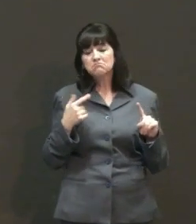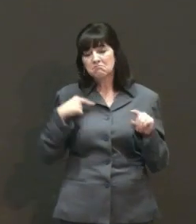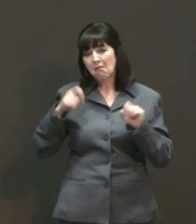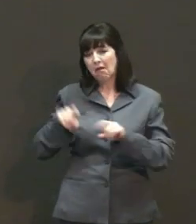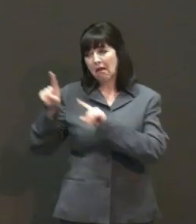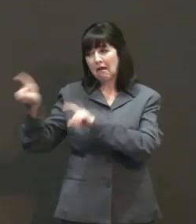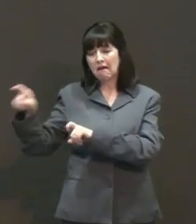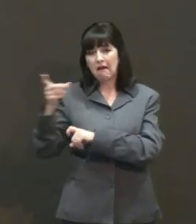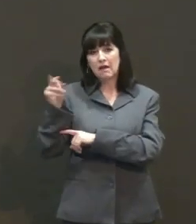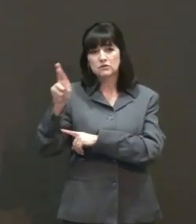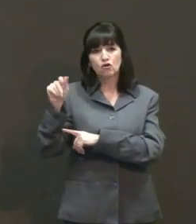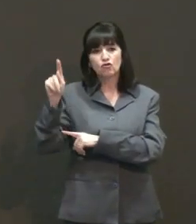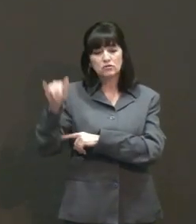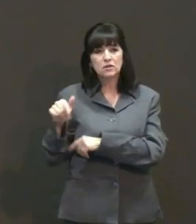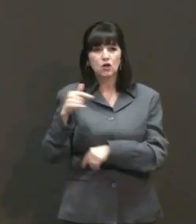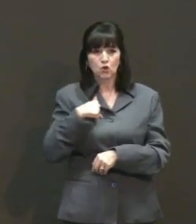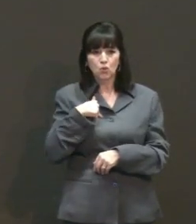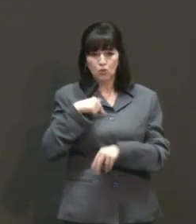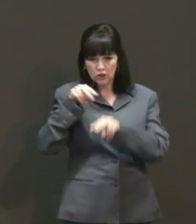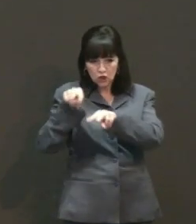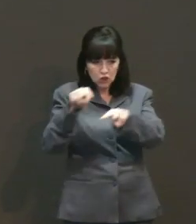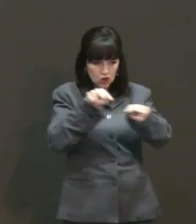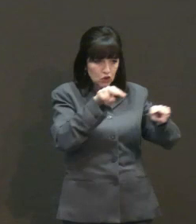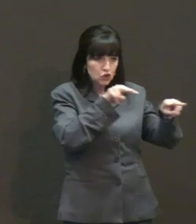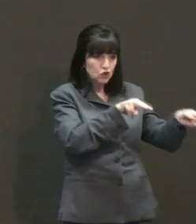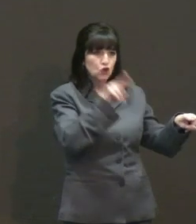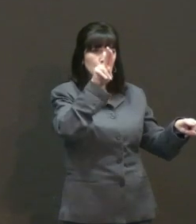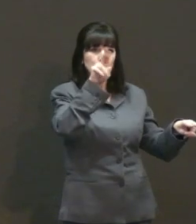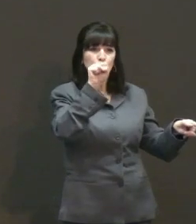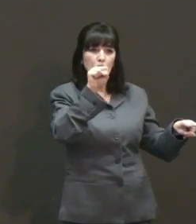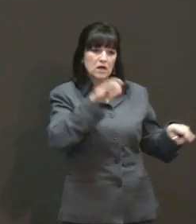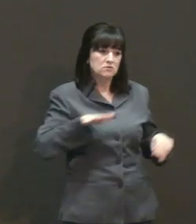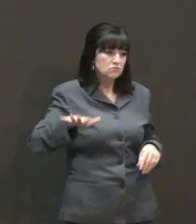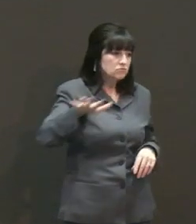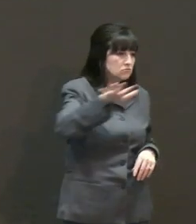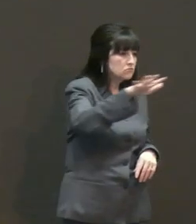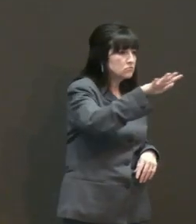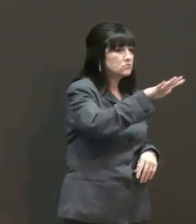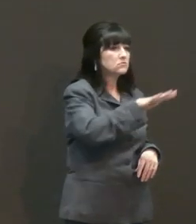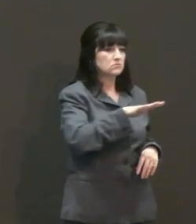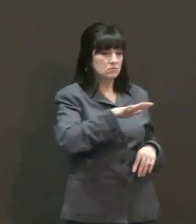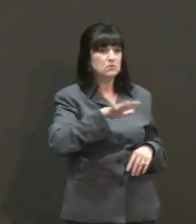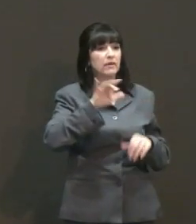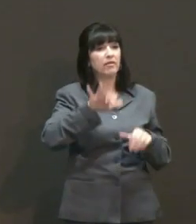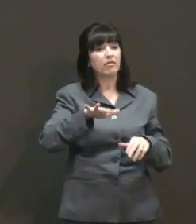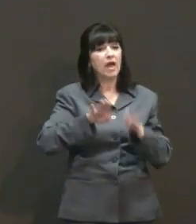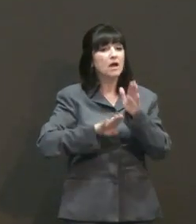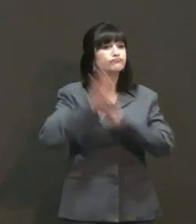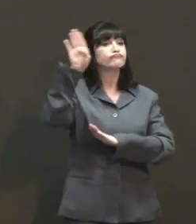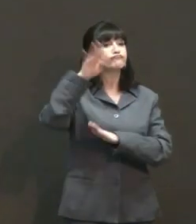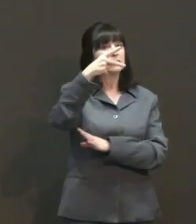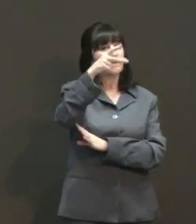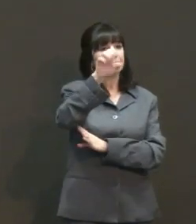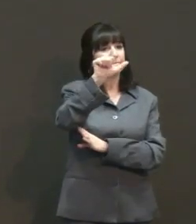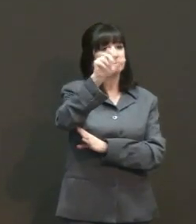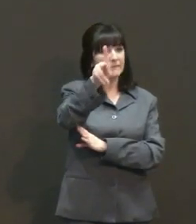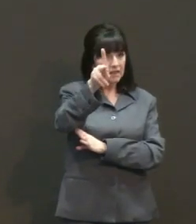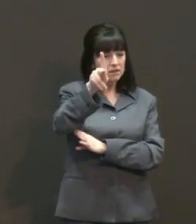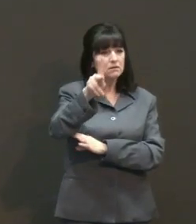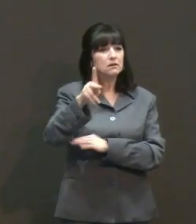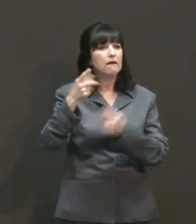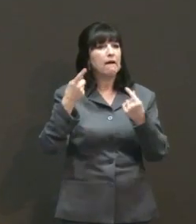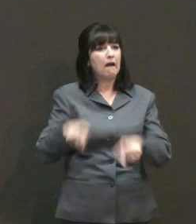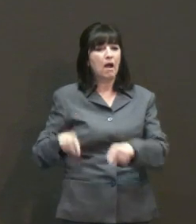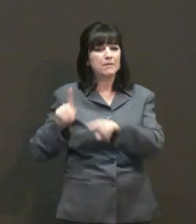across the country, as these peaks tend to go in waves in different areas, I, for one, have been paying attention